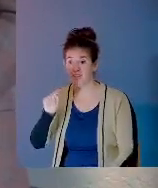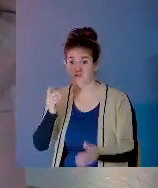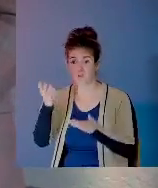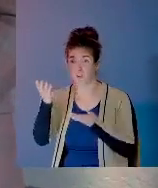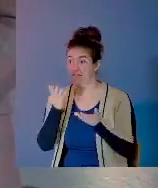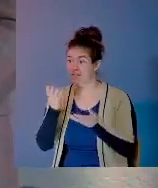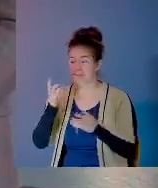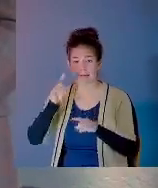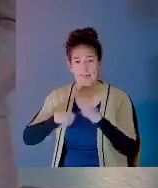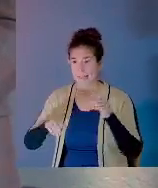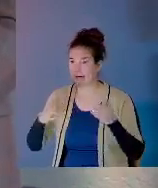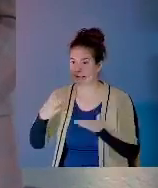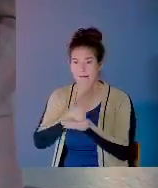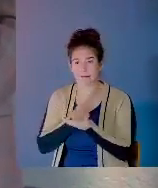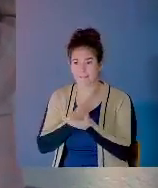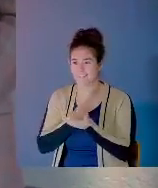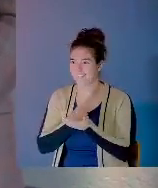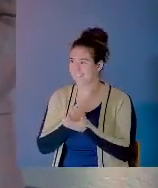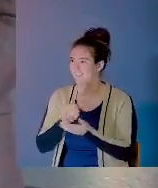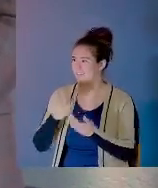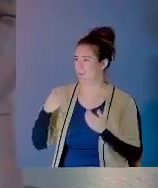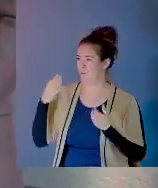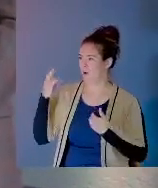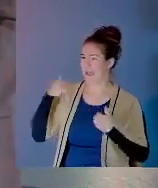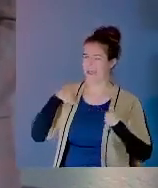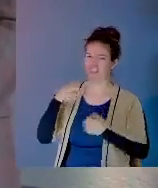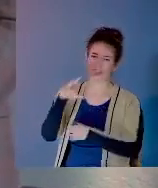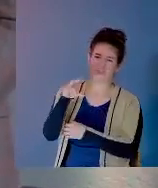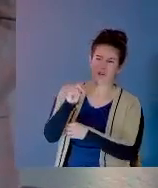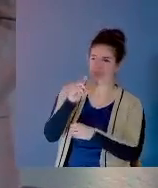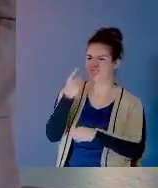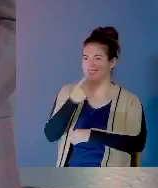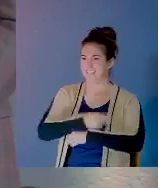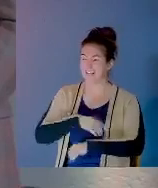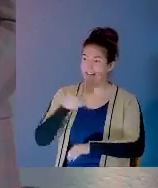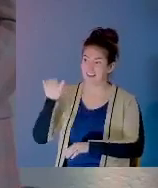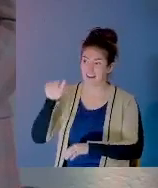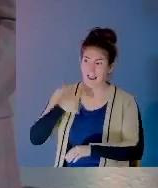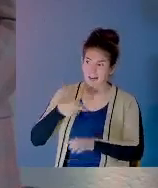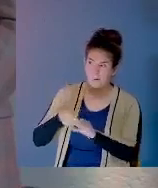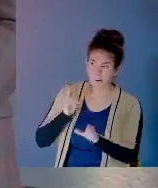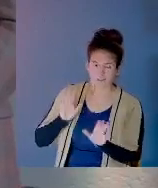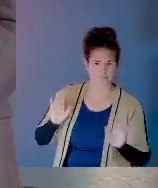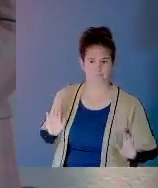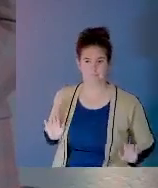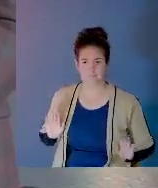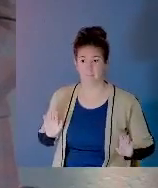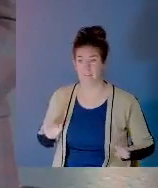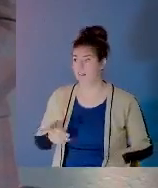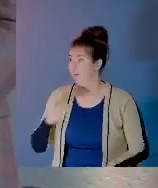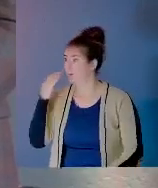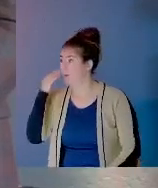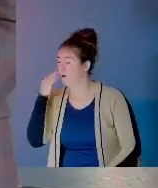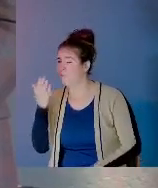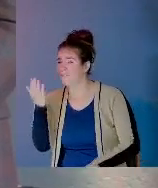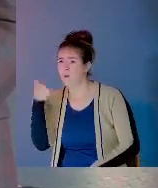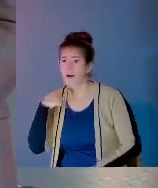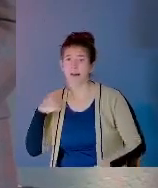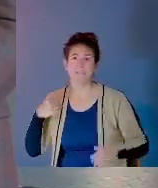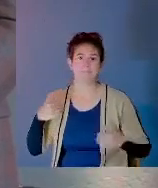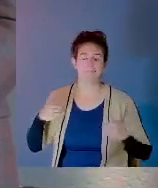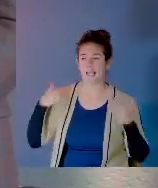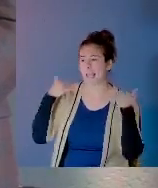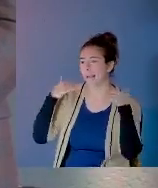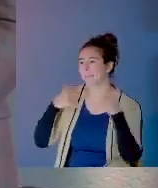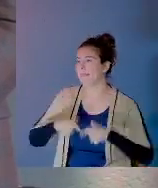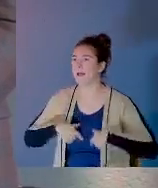But, you know, I went into the hippie life and got into the new age and a bunch of drugs and all that kind of, and a bunch